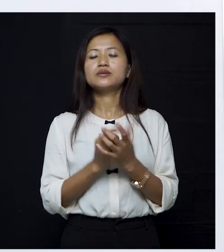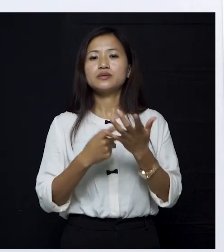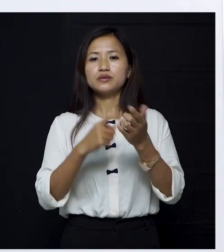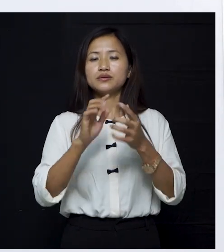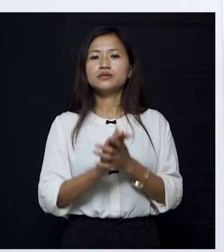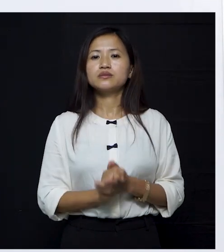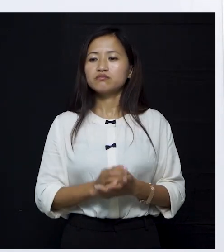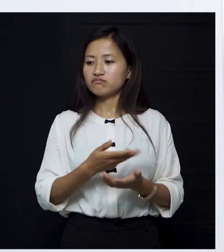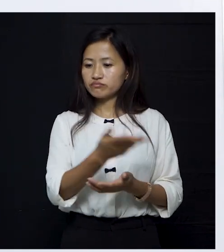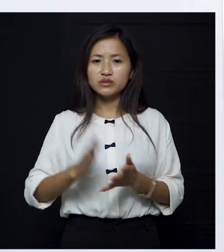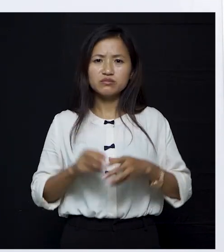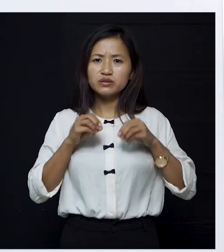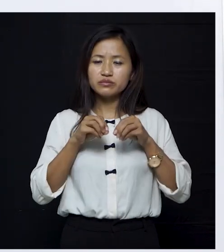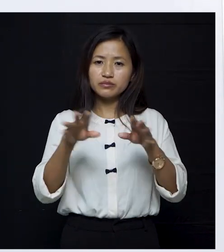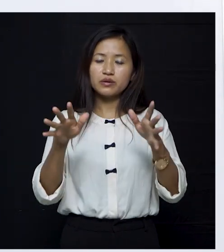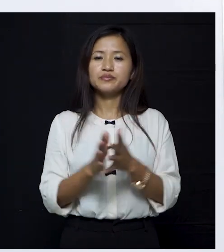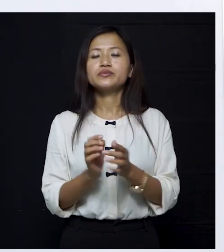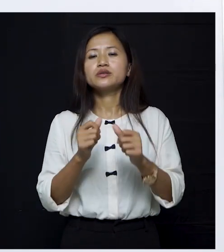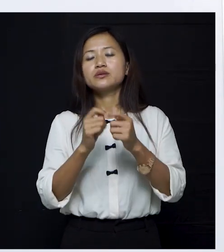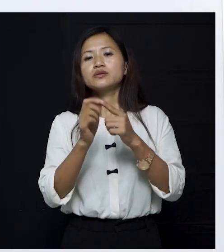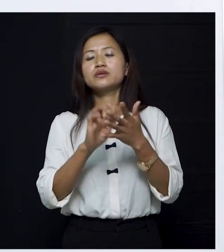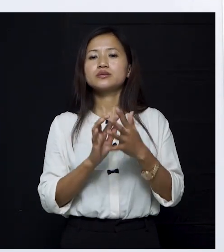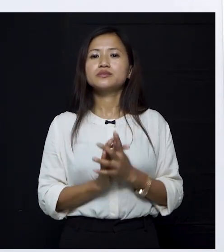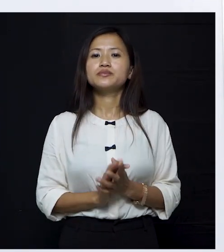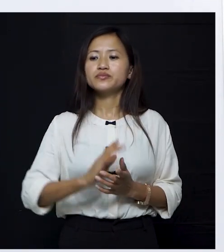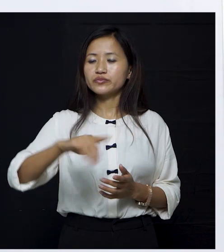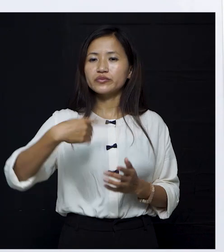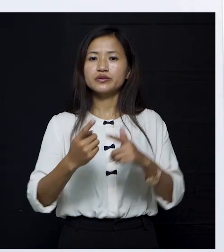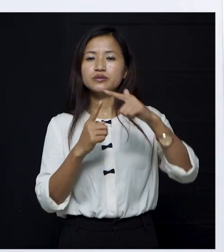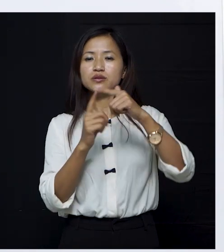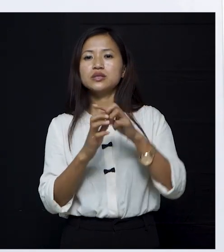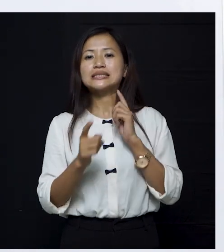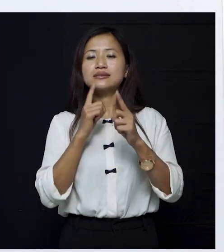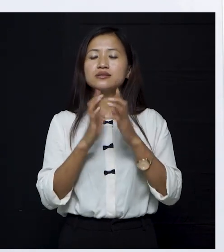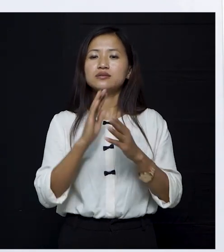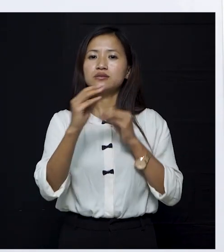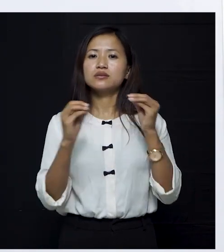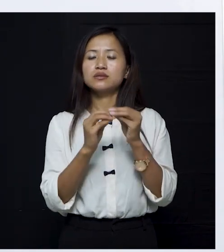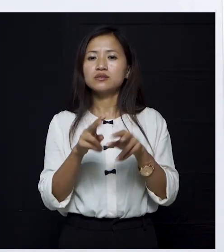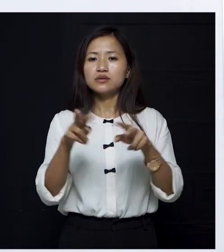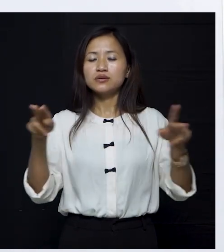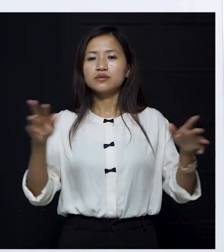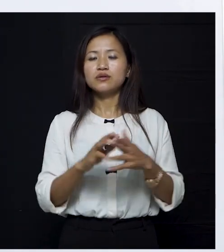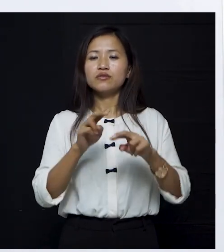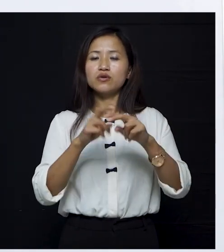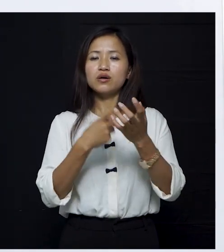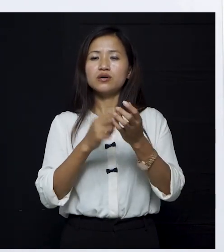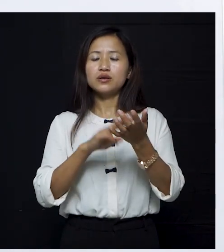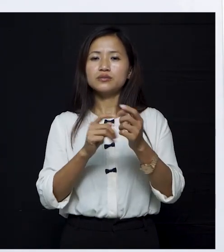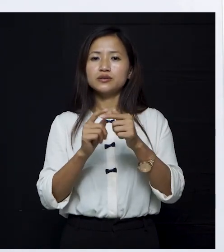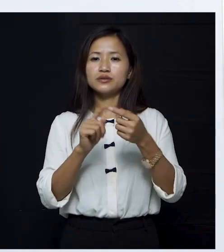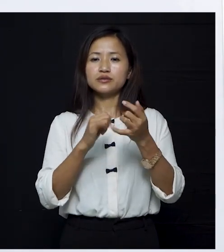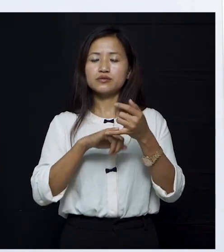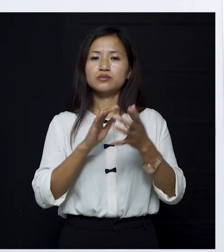being exploited, okay? So now the next topic, we are going to discuss about the different forms of